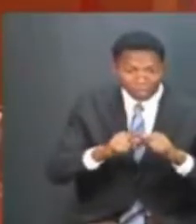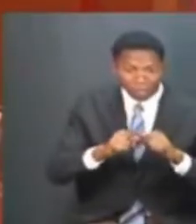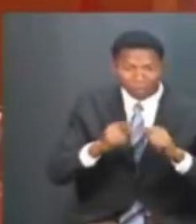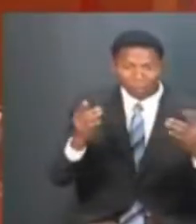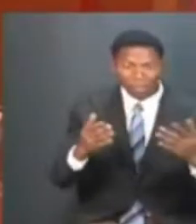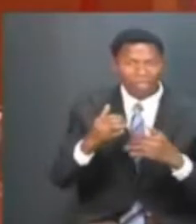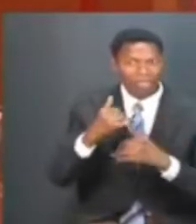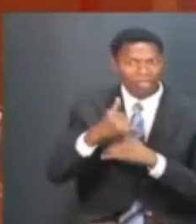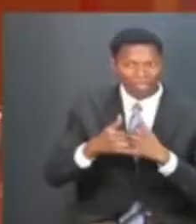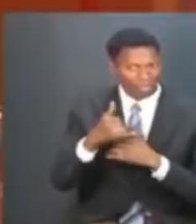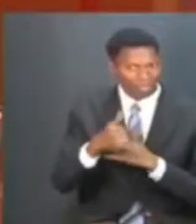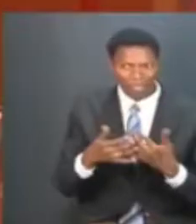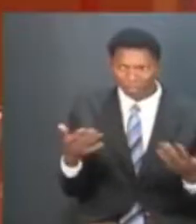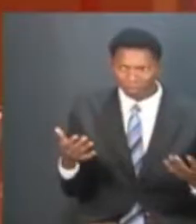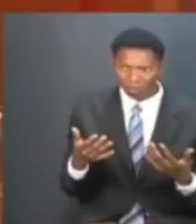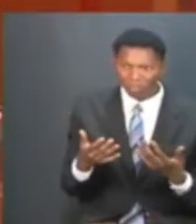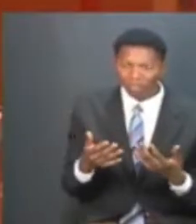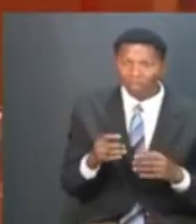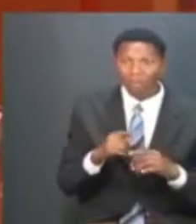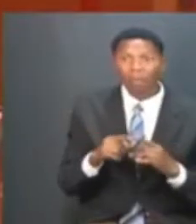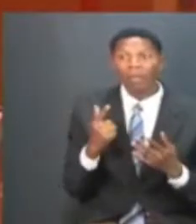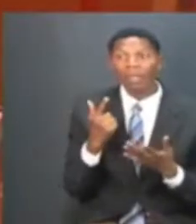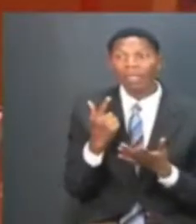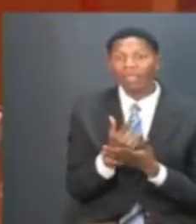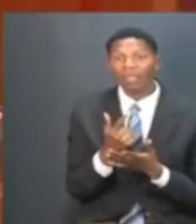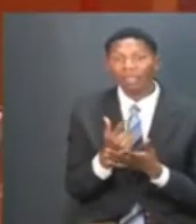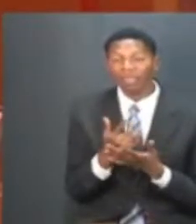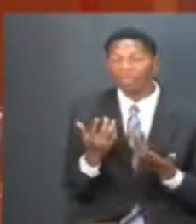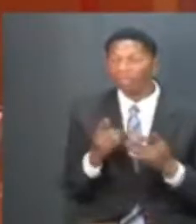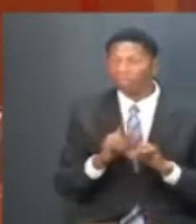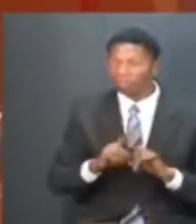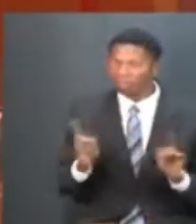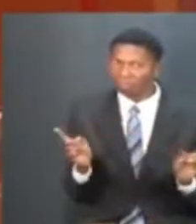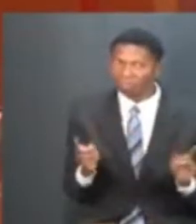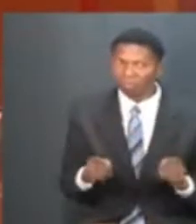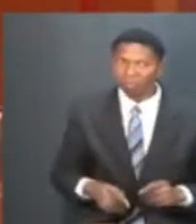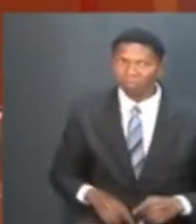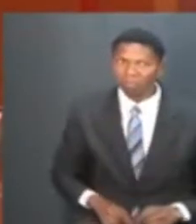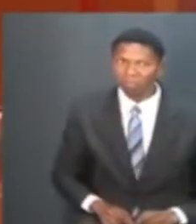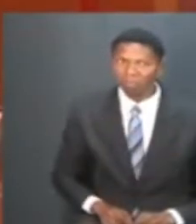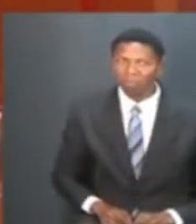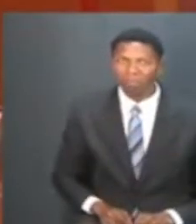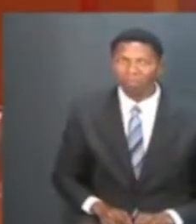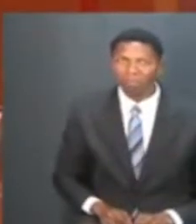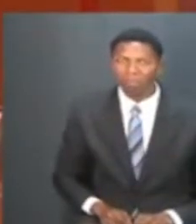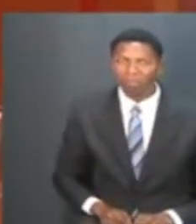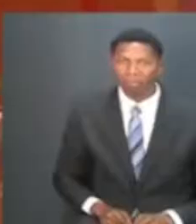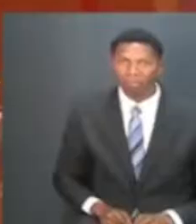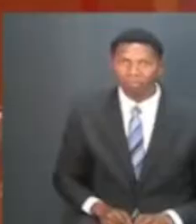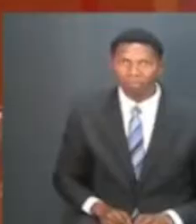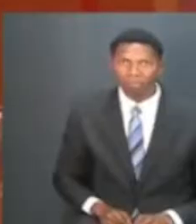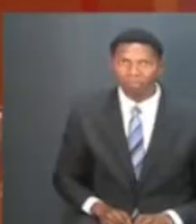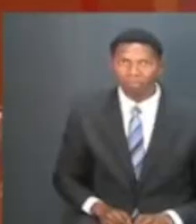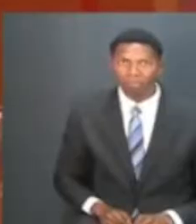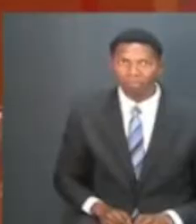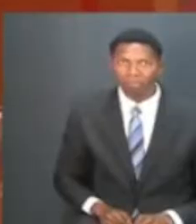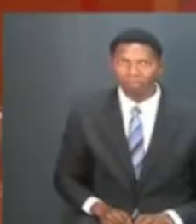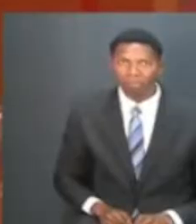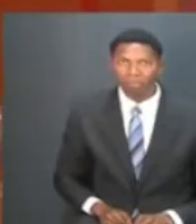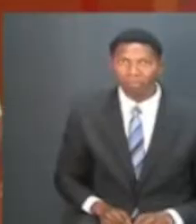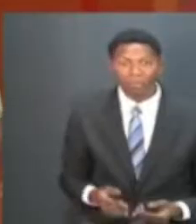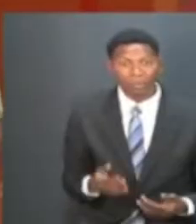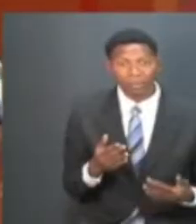Unfortunately, in Ghana, it's not the case. Either we have failed to remove